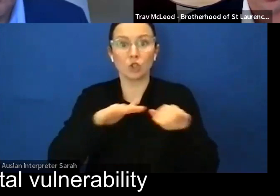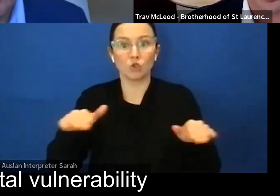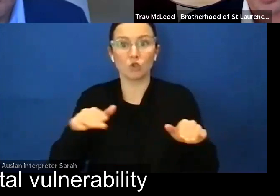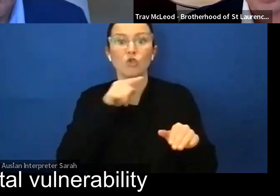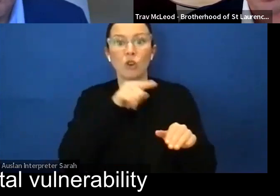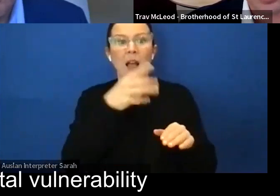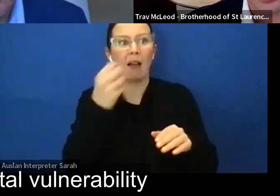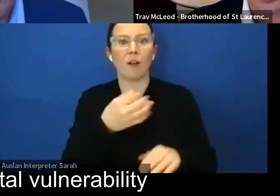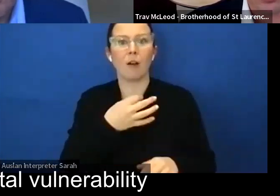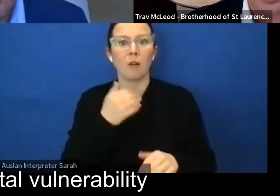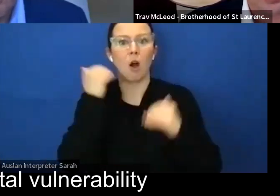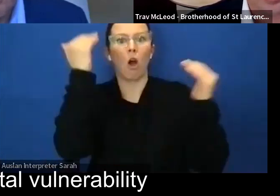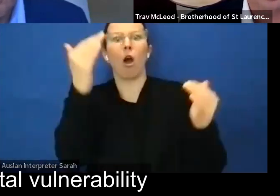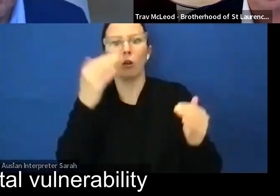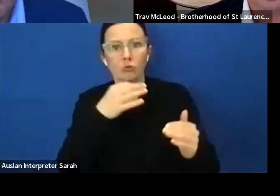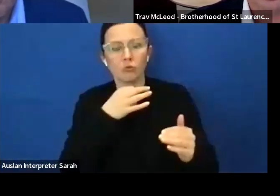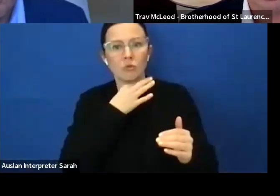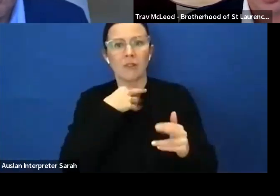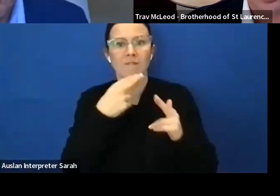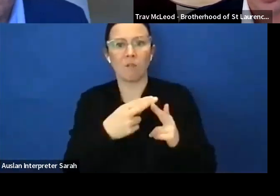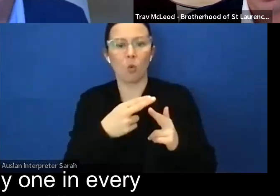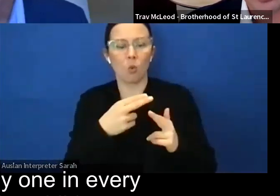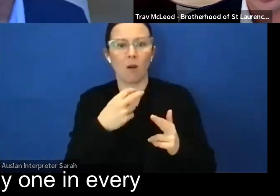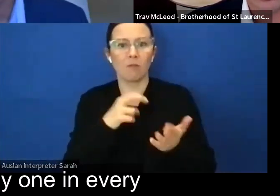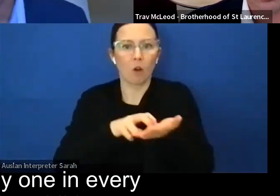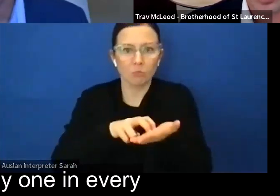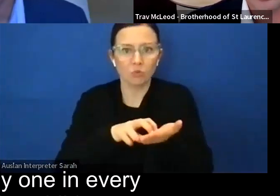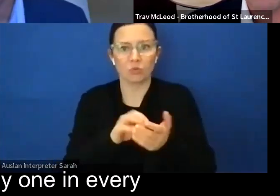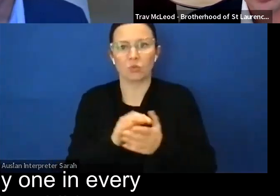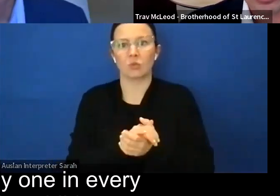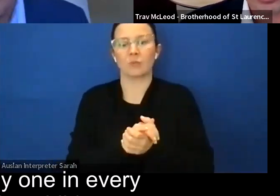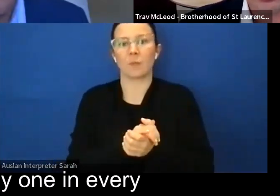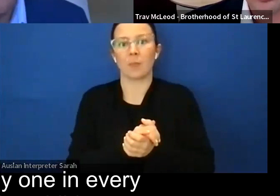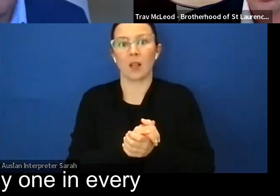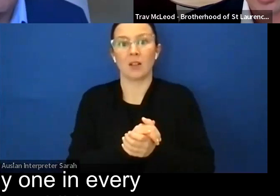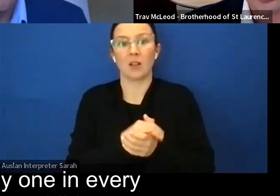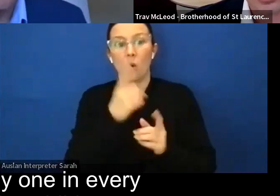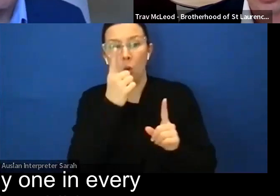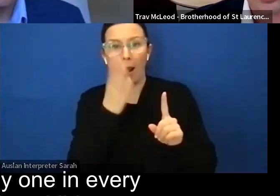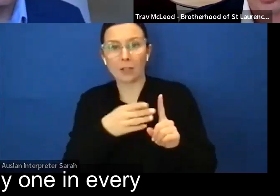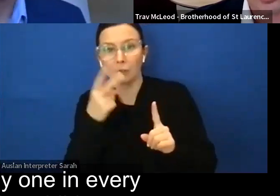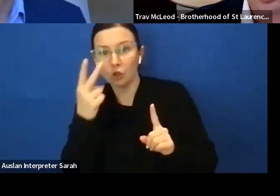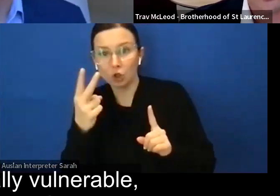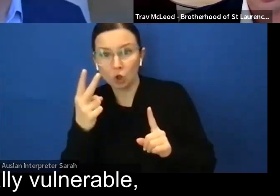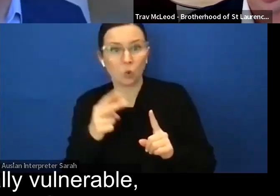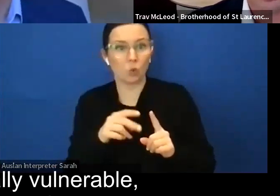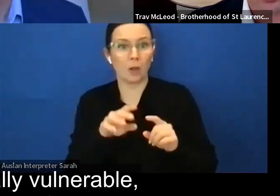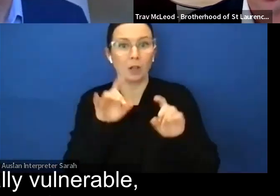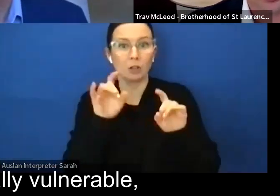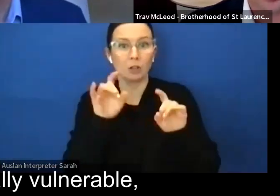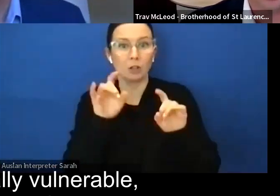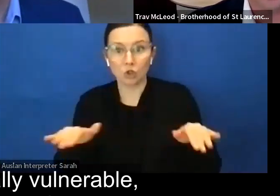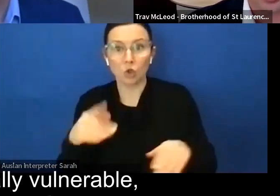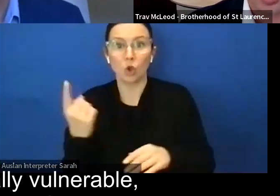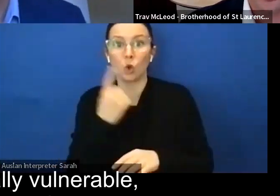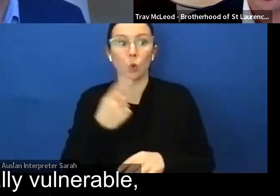developmental vulnerability in at least one area. And with nearly 1 in every 2 Australian children developmentally